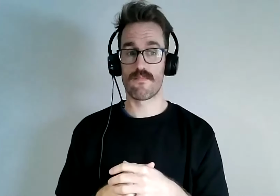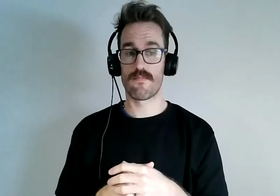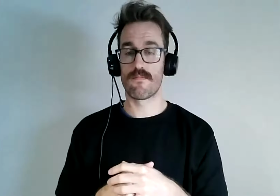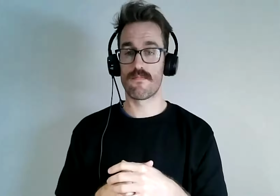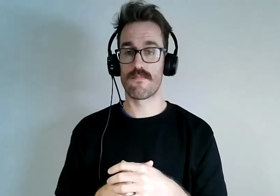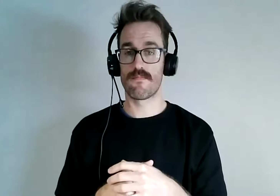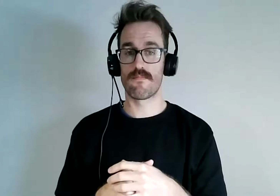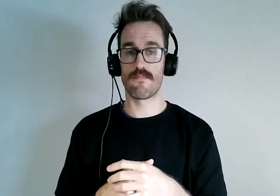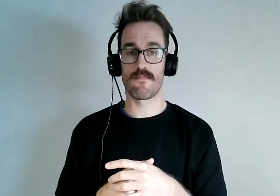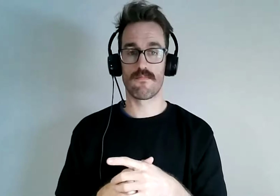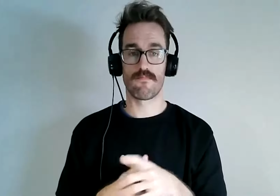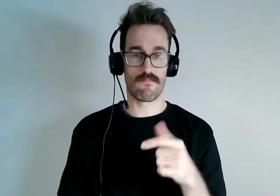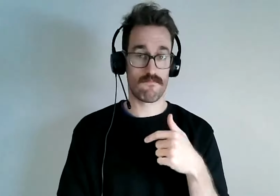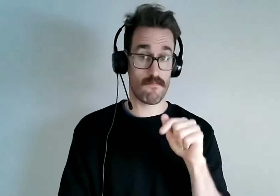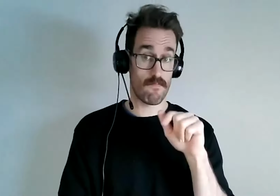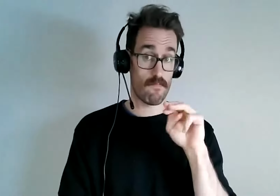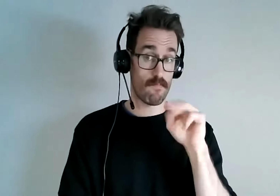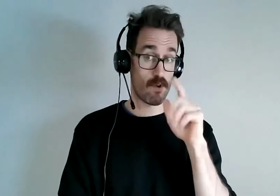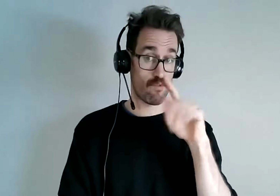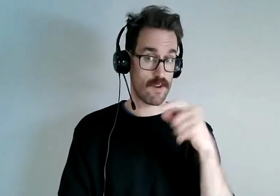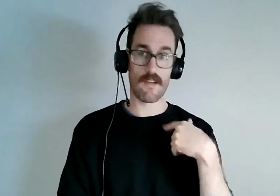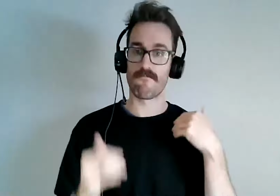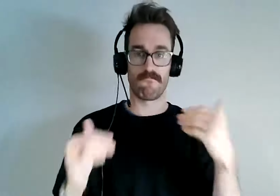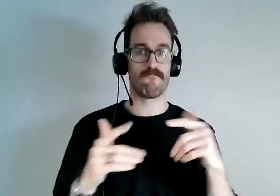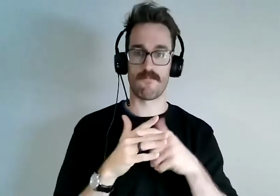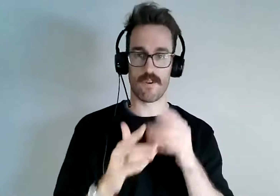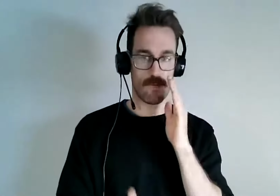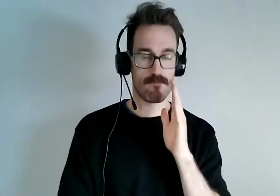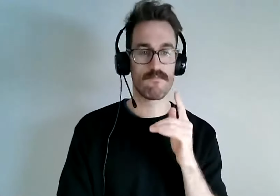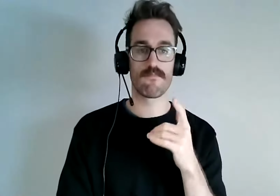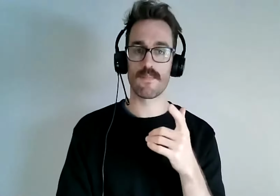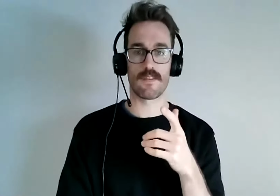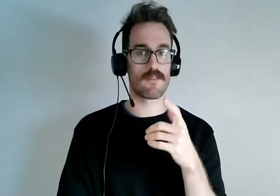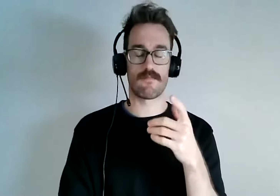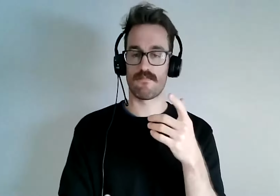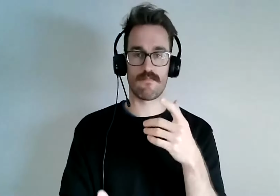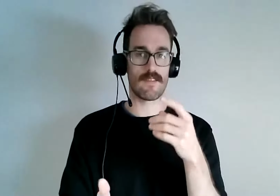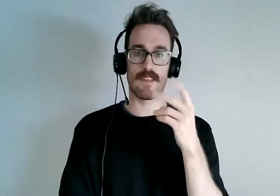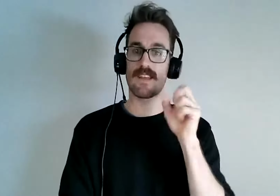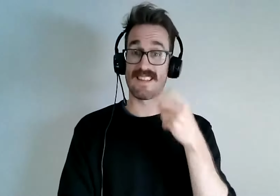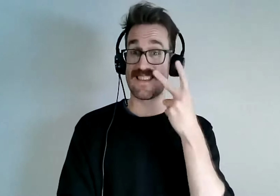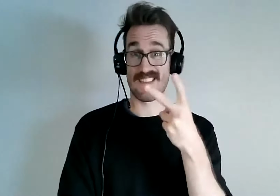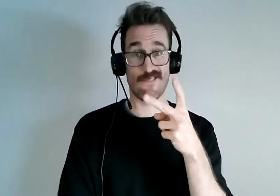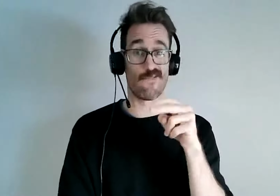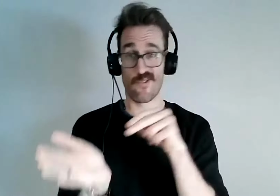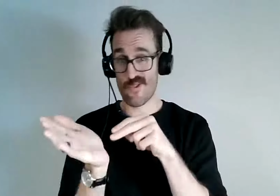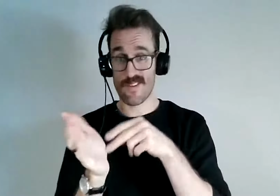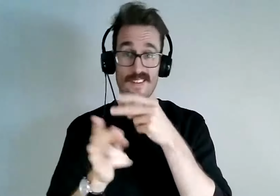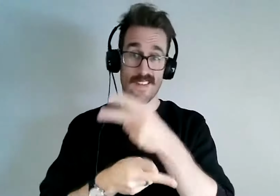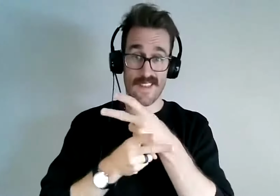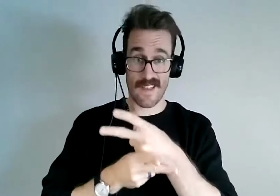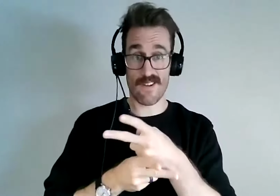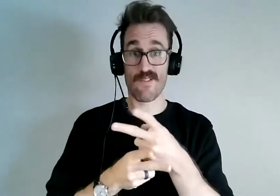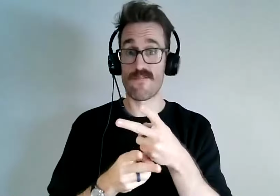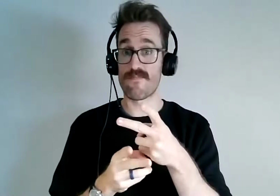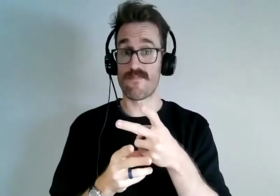question. I can start. I'm happy to start. I mean, it's well documented that they have been treated terribly. They have put their